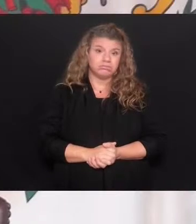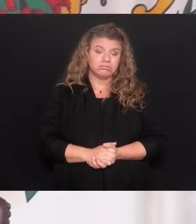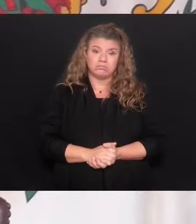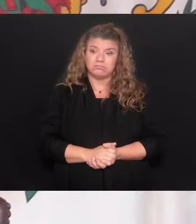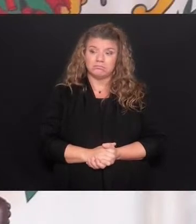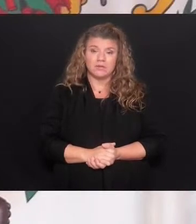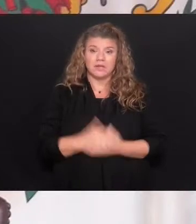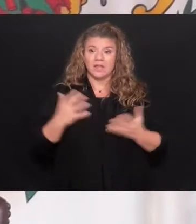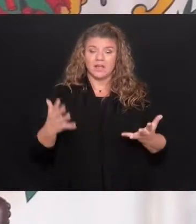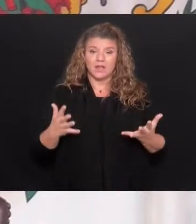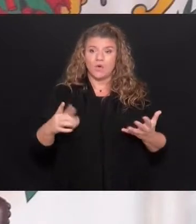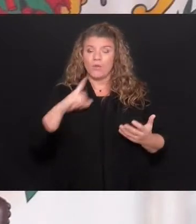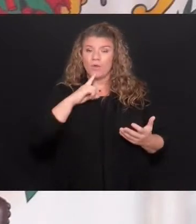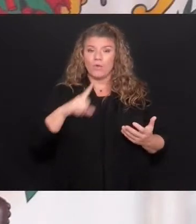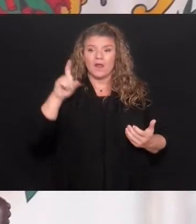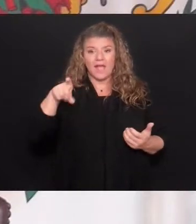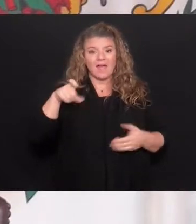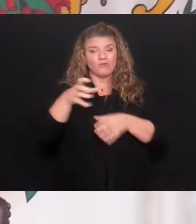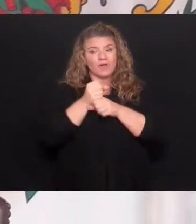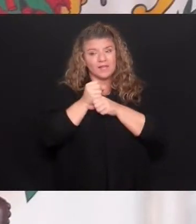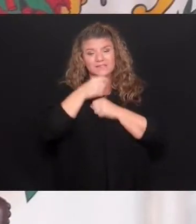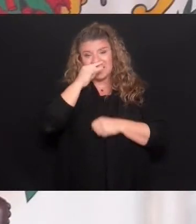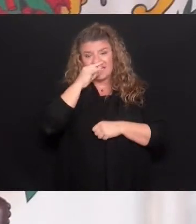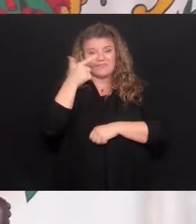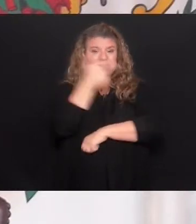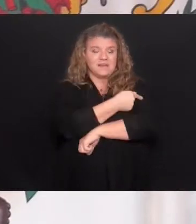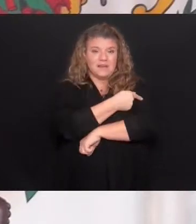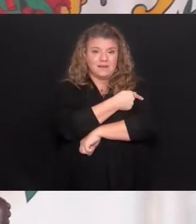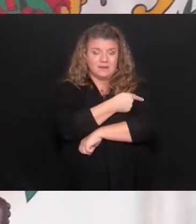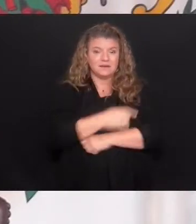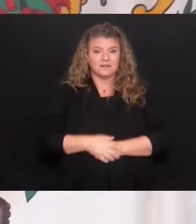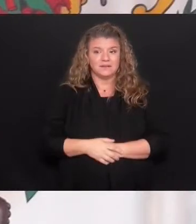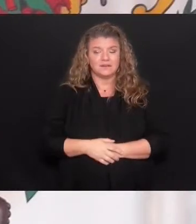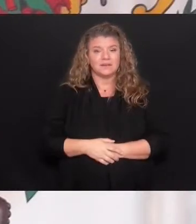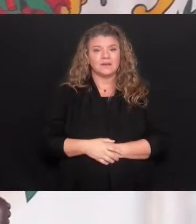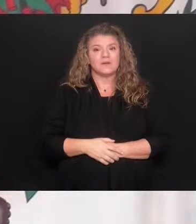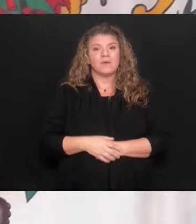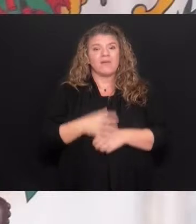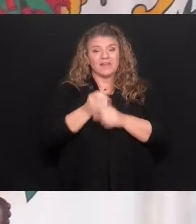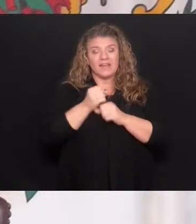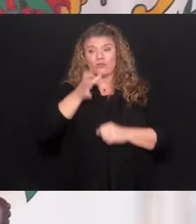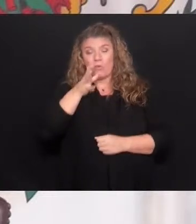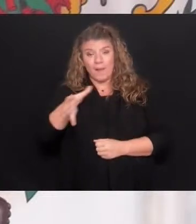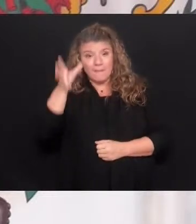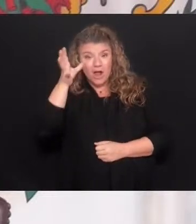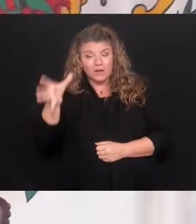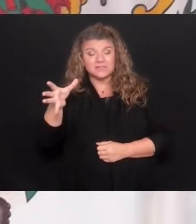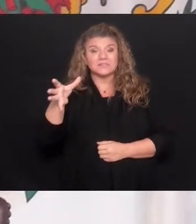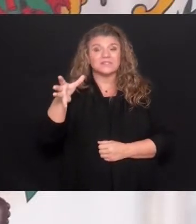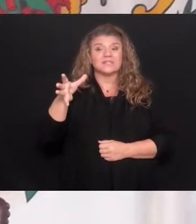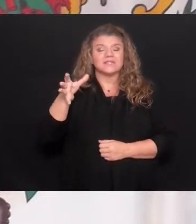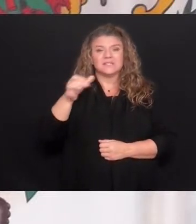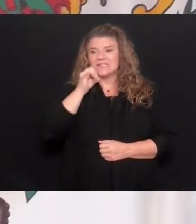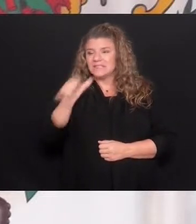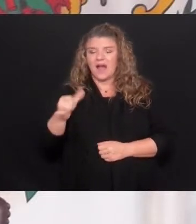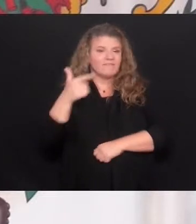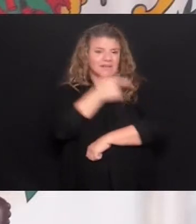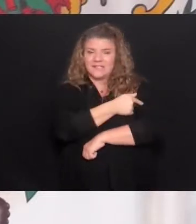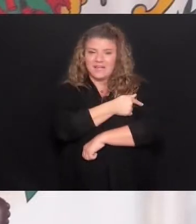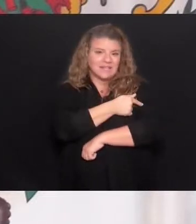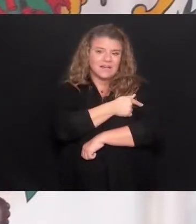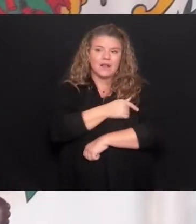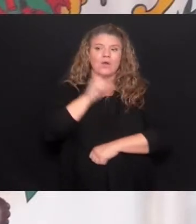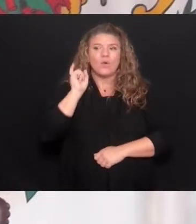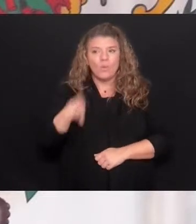absolutely, we've really got to get these kids vaccinated. We've got to get the grandparents, any grandparents that are not vaccinated, we